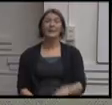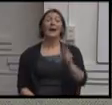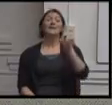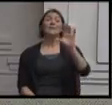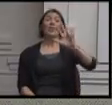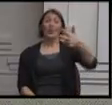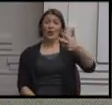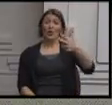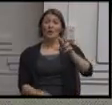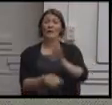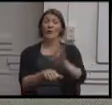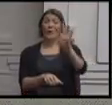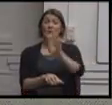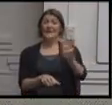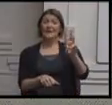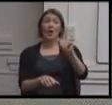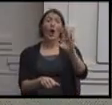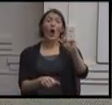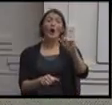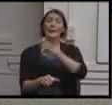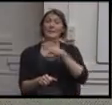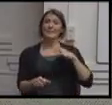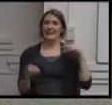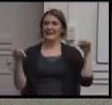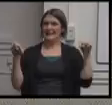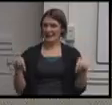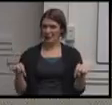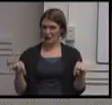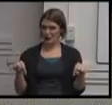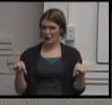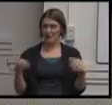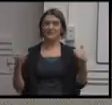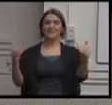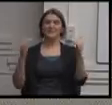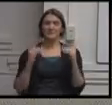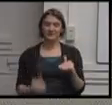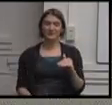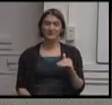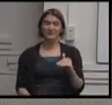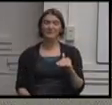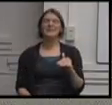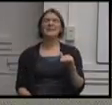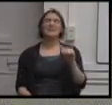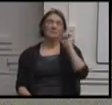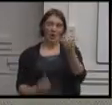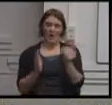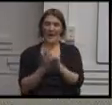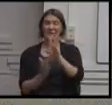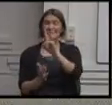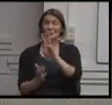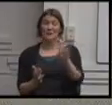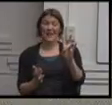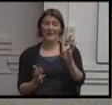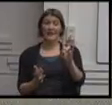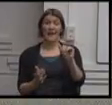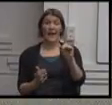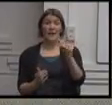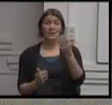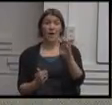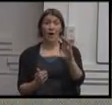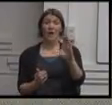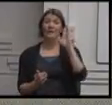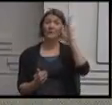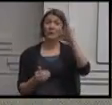December 3rd, 4 to 6 p.m., Arts Committee in the Select Board Meeting Room. December 3rd, 6 to 7 p.m., Ad Hoc Futures Committee in the